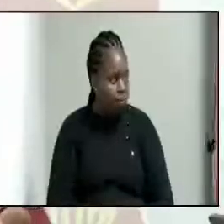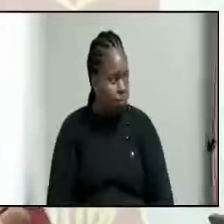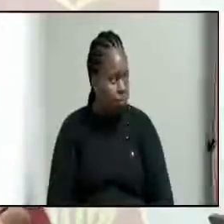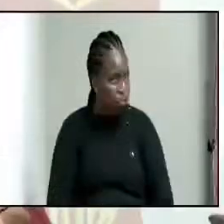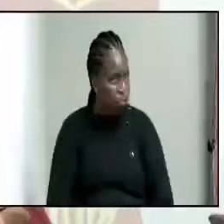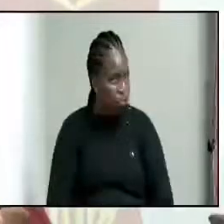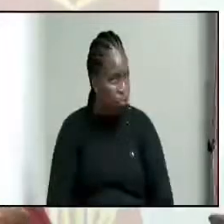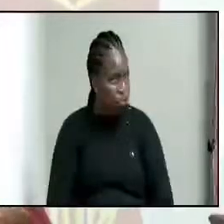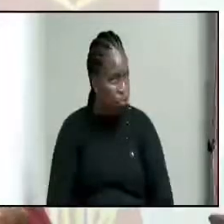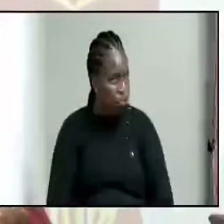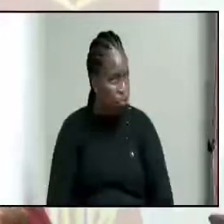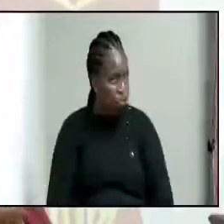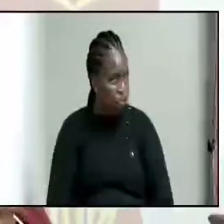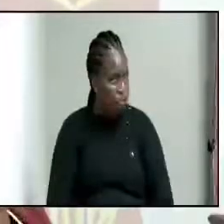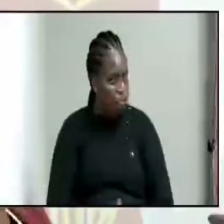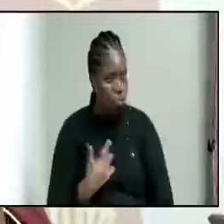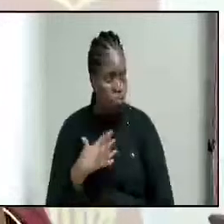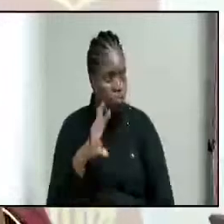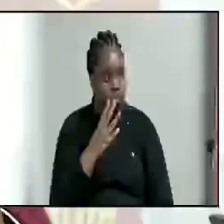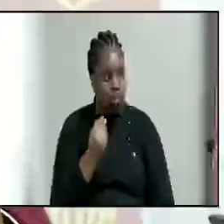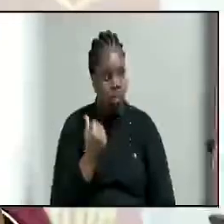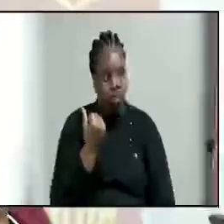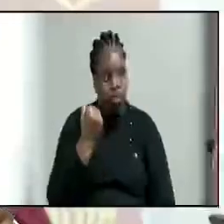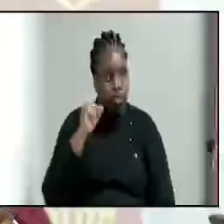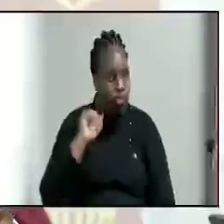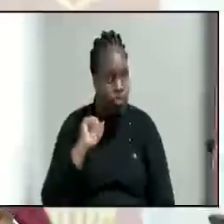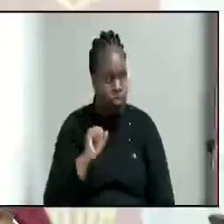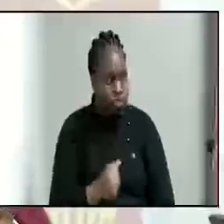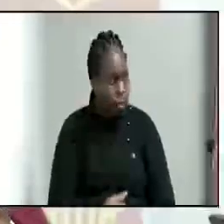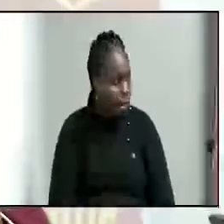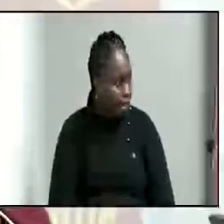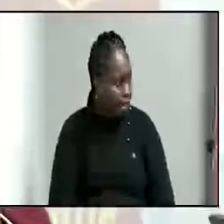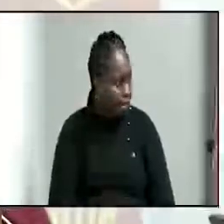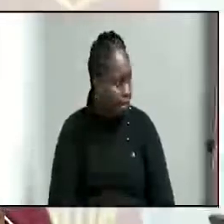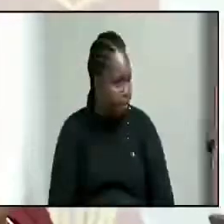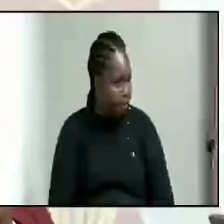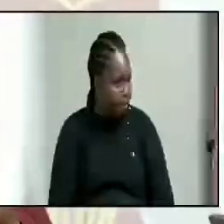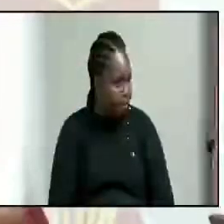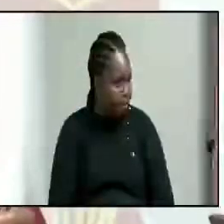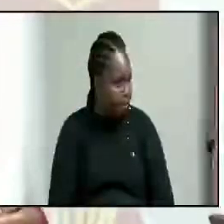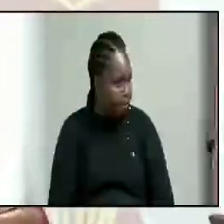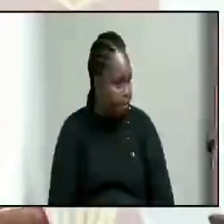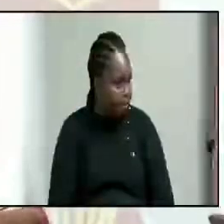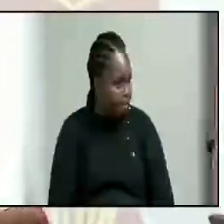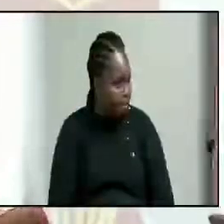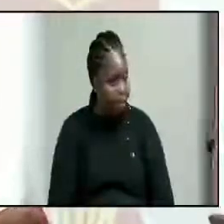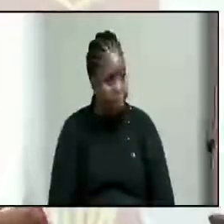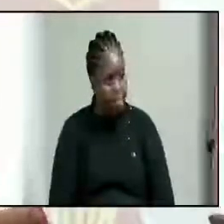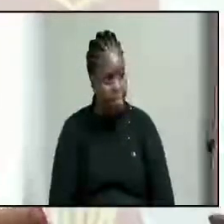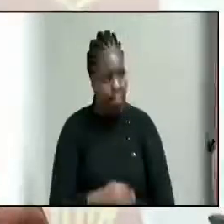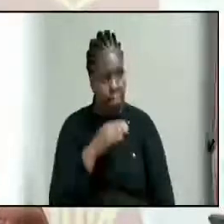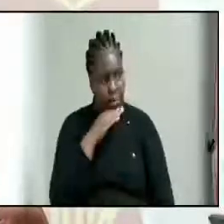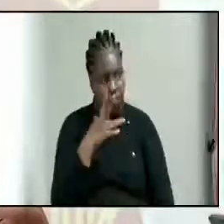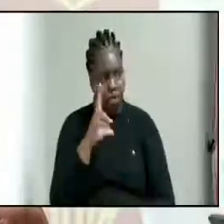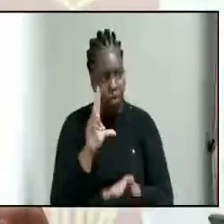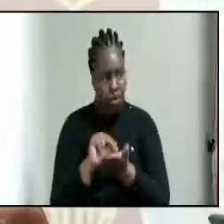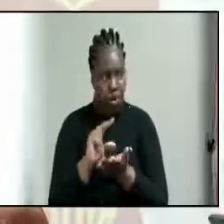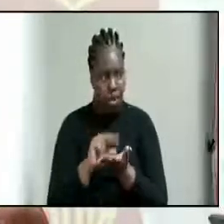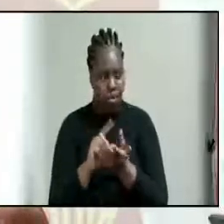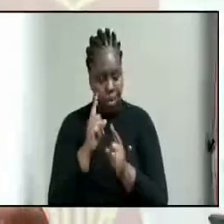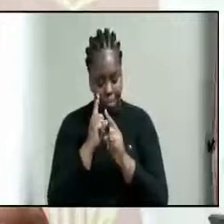I have no objection, Commissioner. No objection. For the oath. With an oath, okay. Will you then, for record